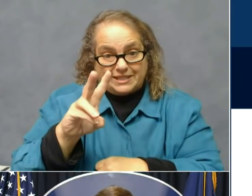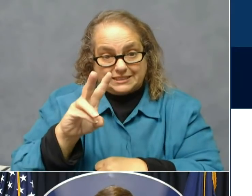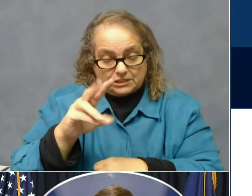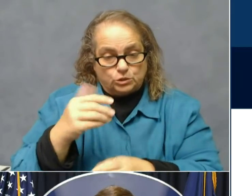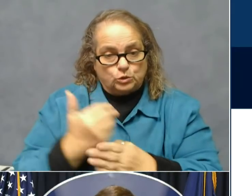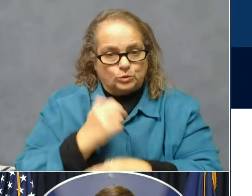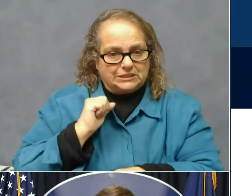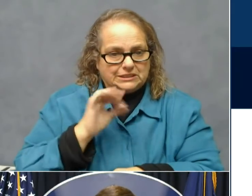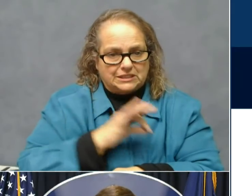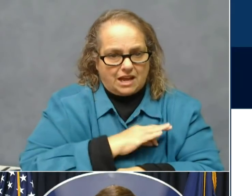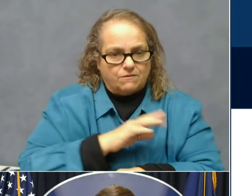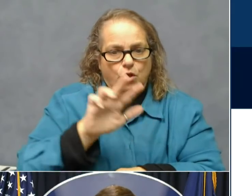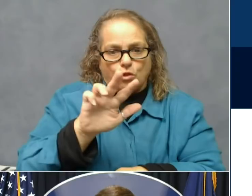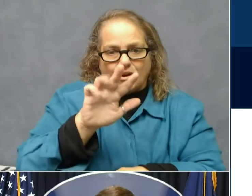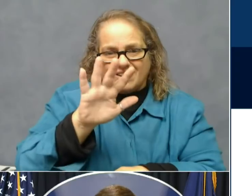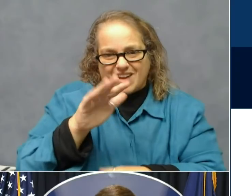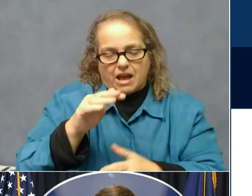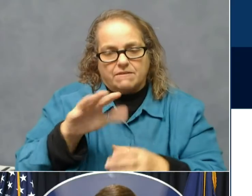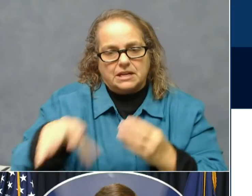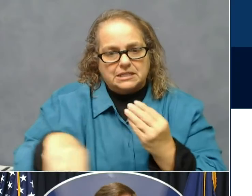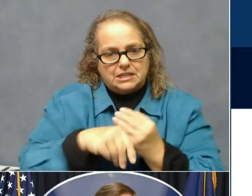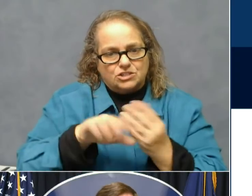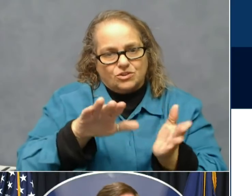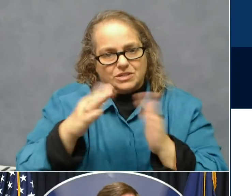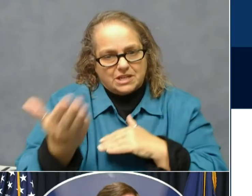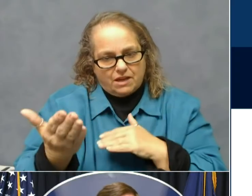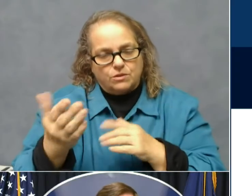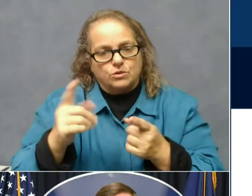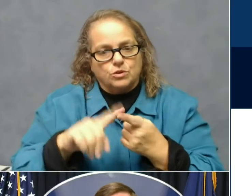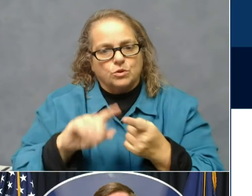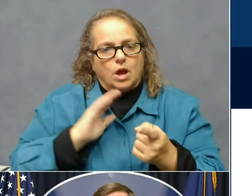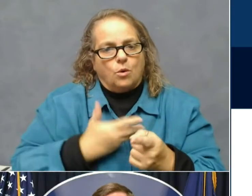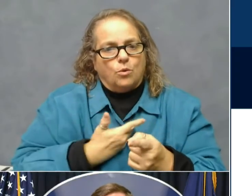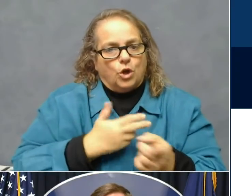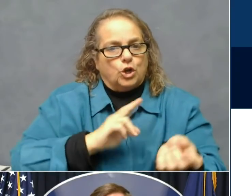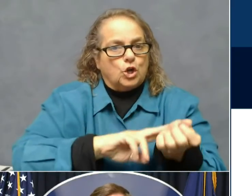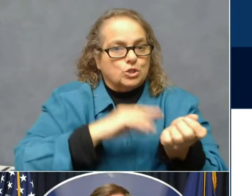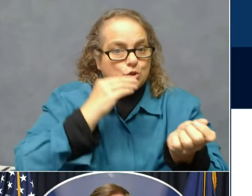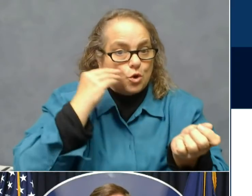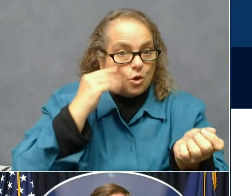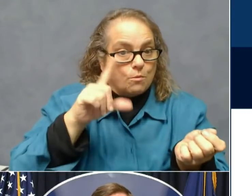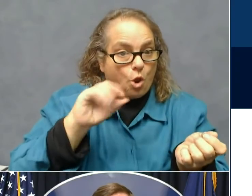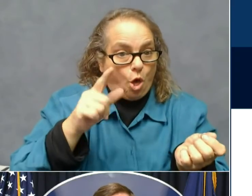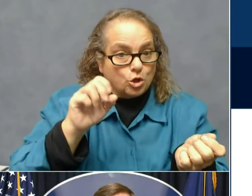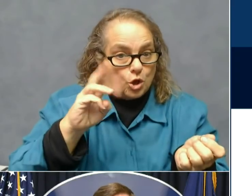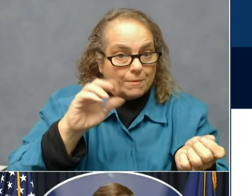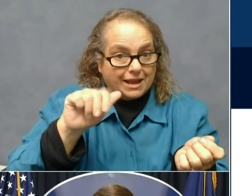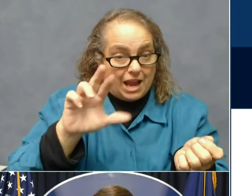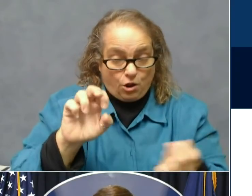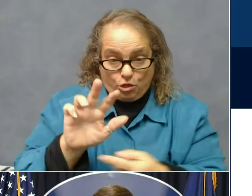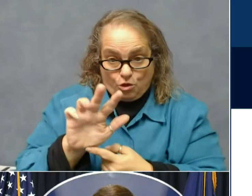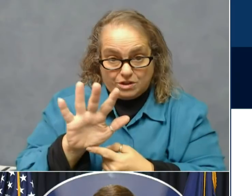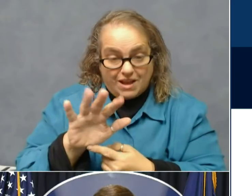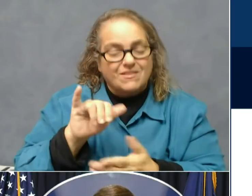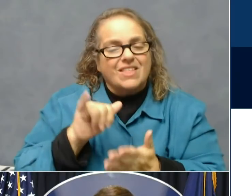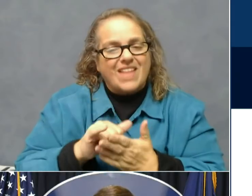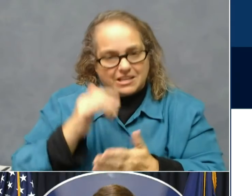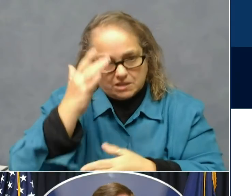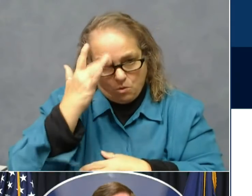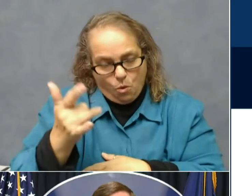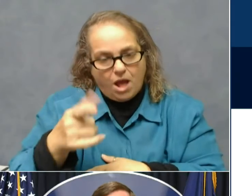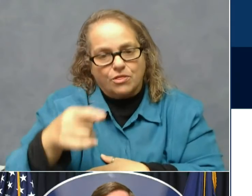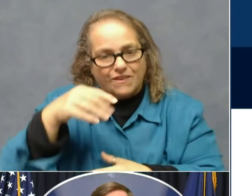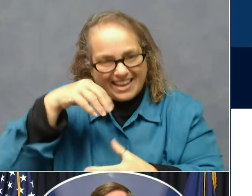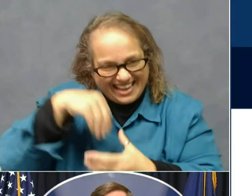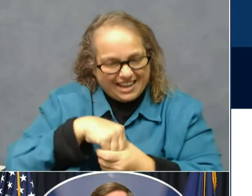35 additional deaths attributable to our long-term care population. Right there is why they are in the very